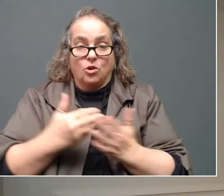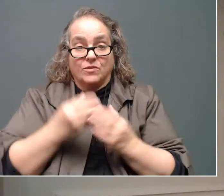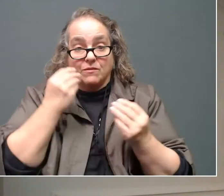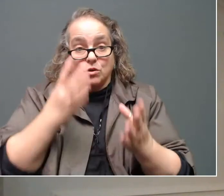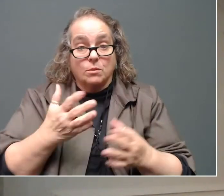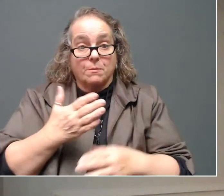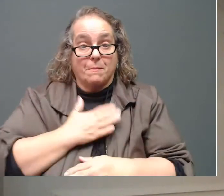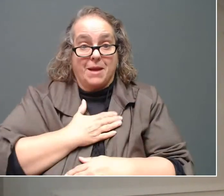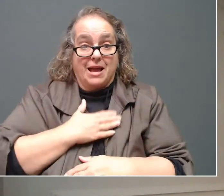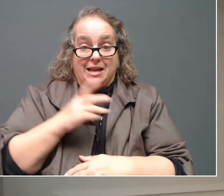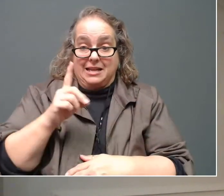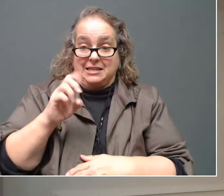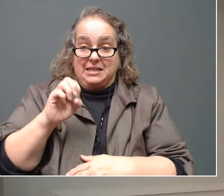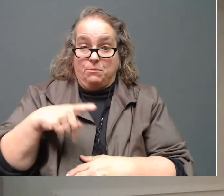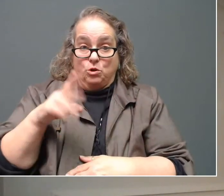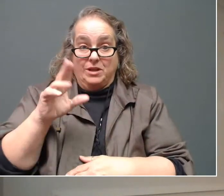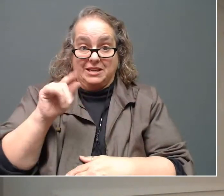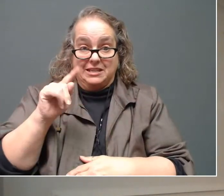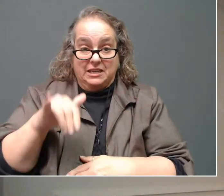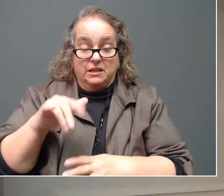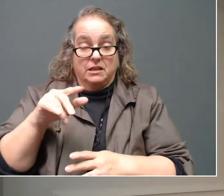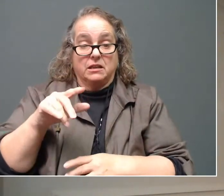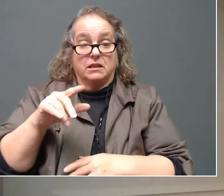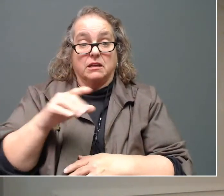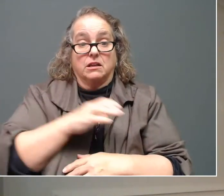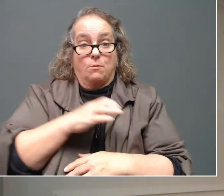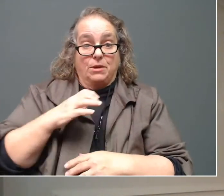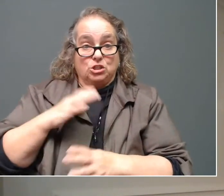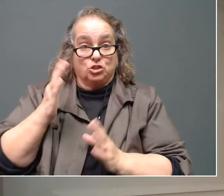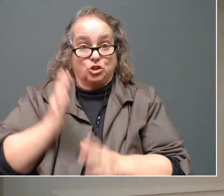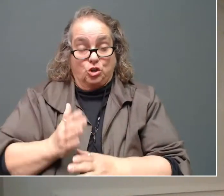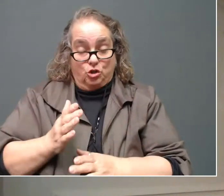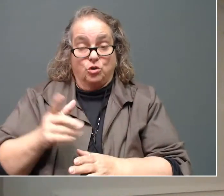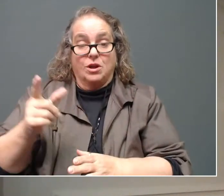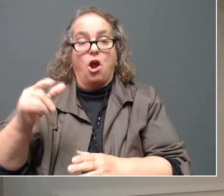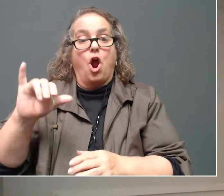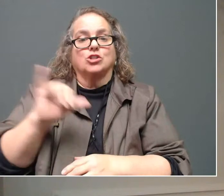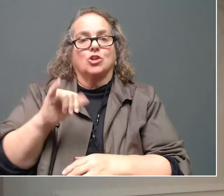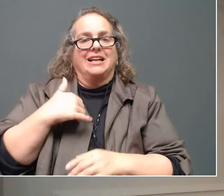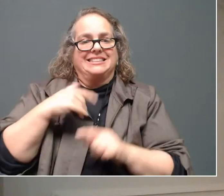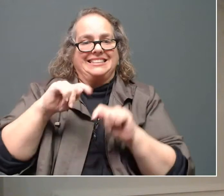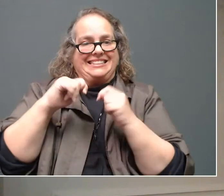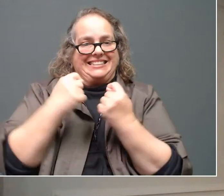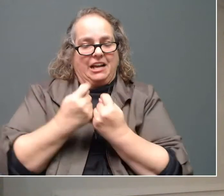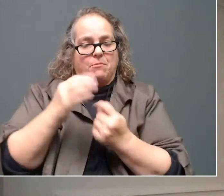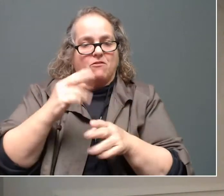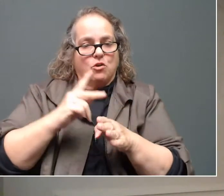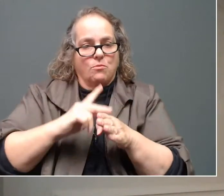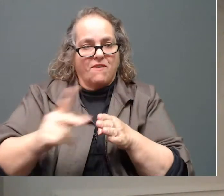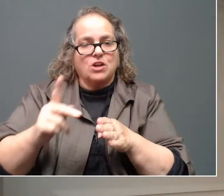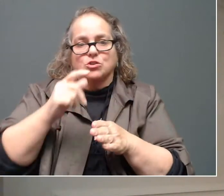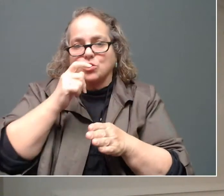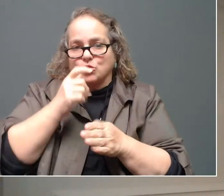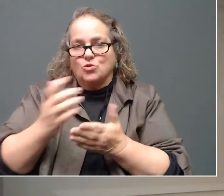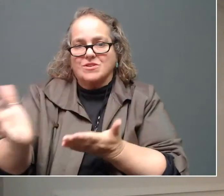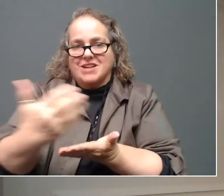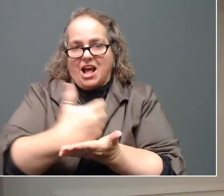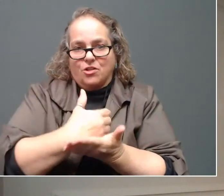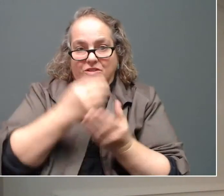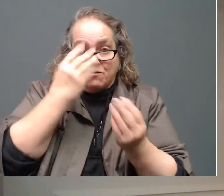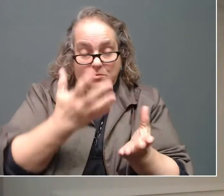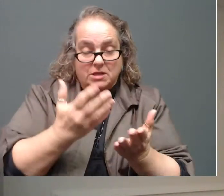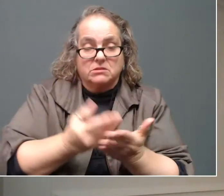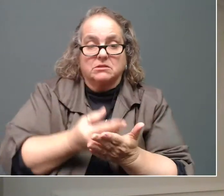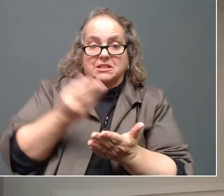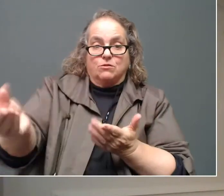clinical commissioner also has a team of professionals who help gather this information, present it to her, and offer their